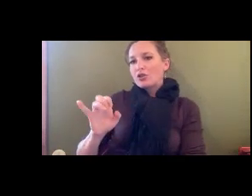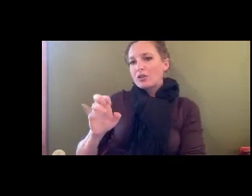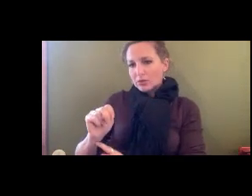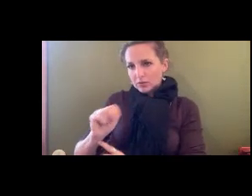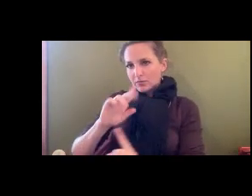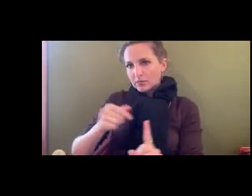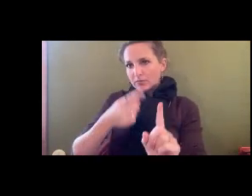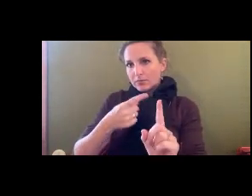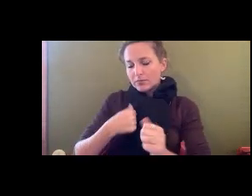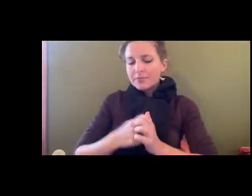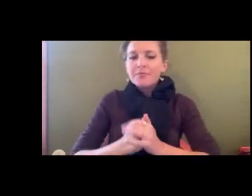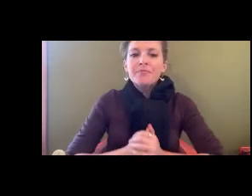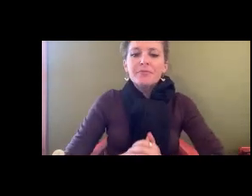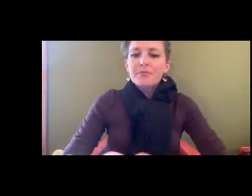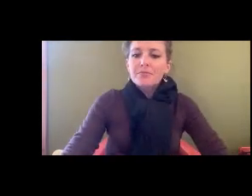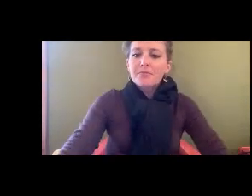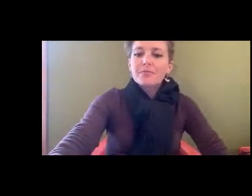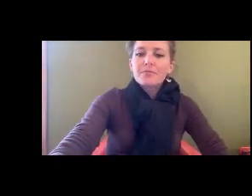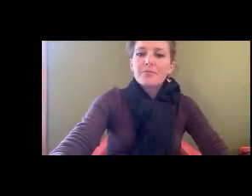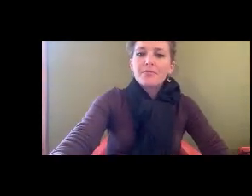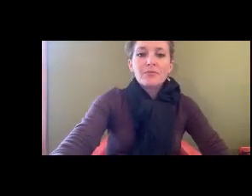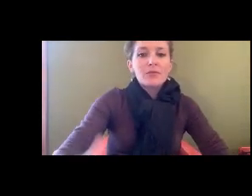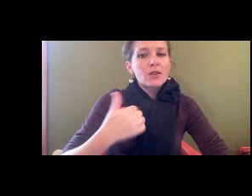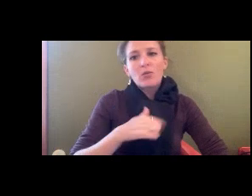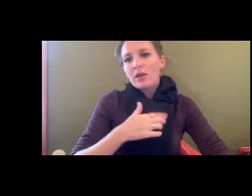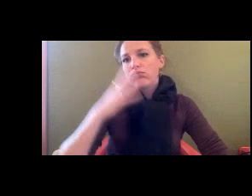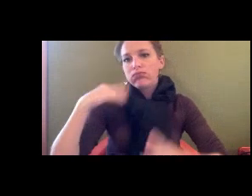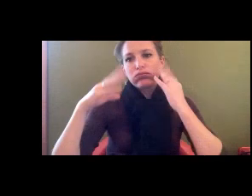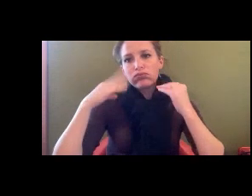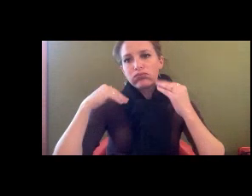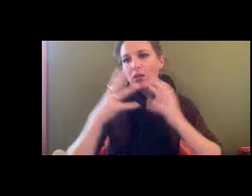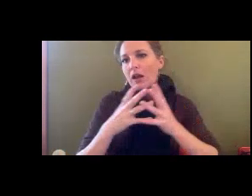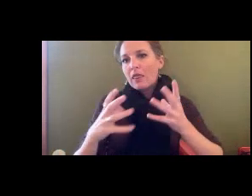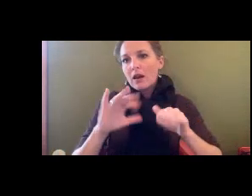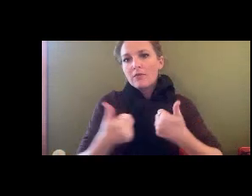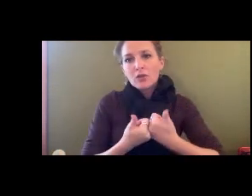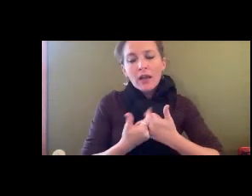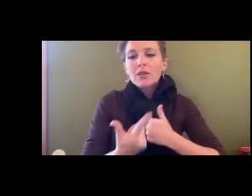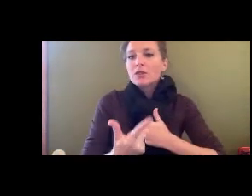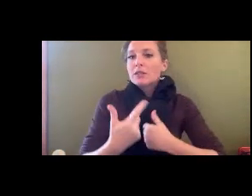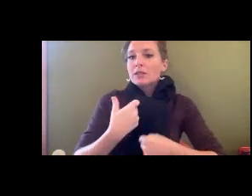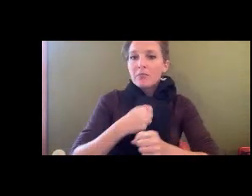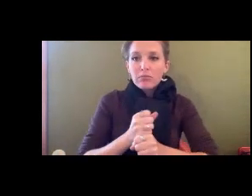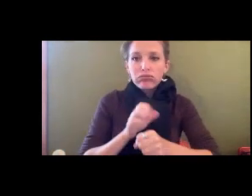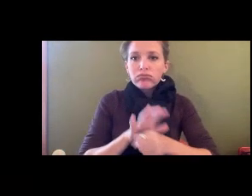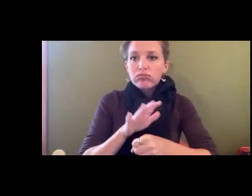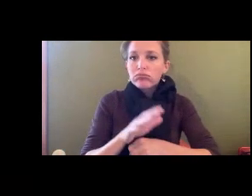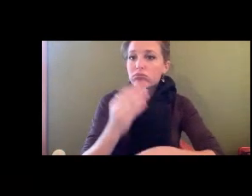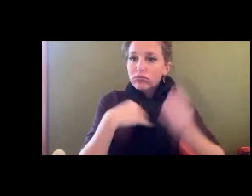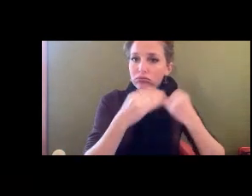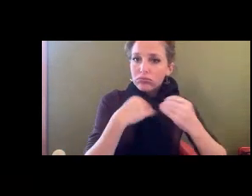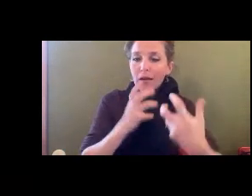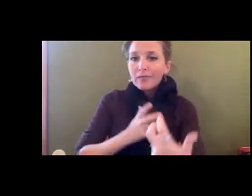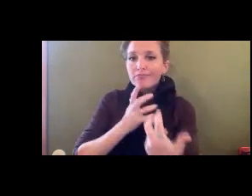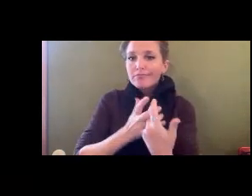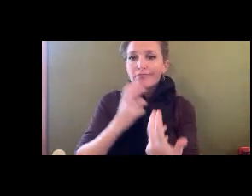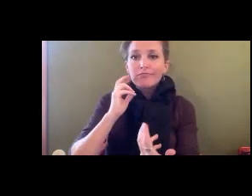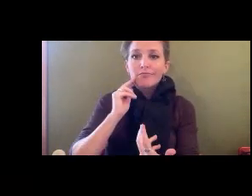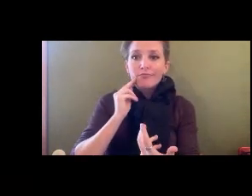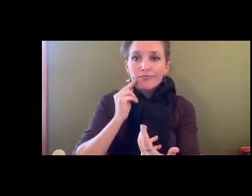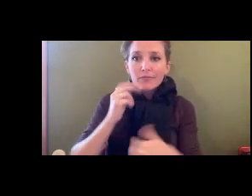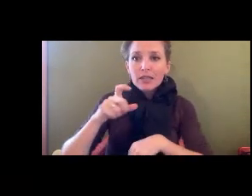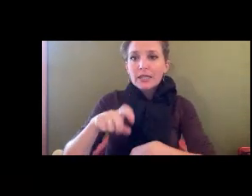as we're all aware, we're facing a lot of daunting challenges in agriculture, from producing enough food to meeting the nutrition needs of our growing